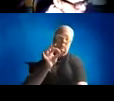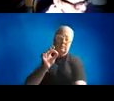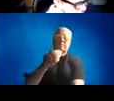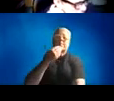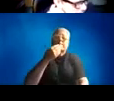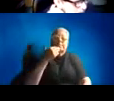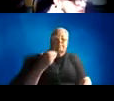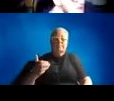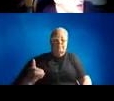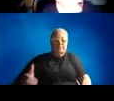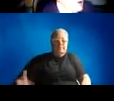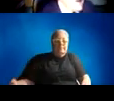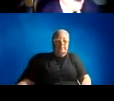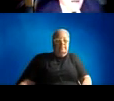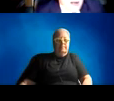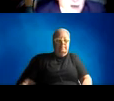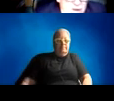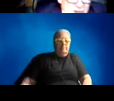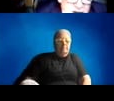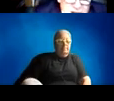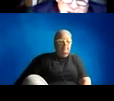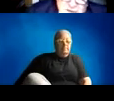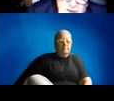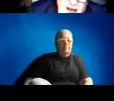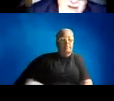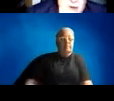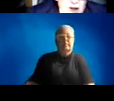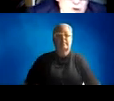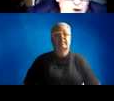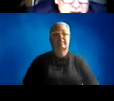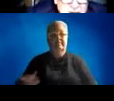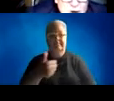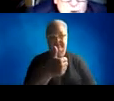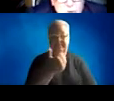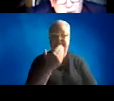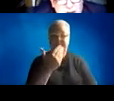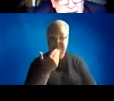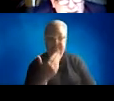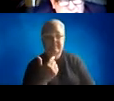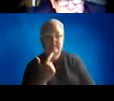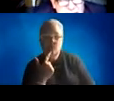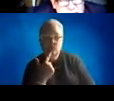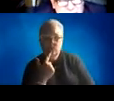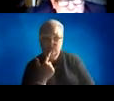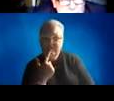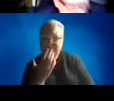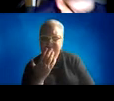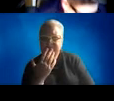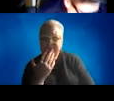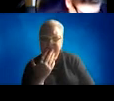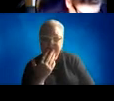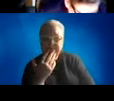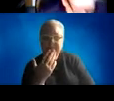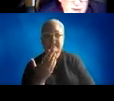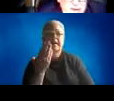about. So thank you for that. Okay. Thank you. Thanks for that. So we'll go on now. Oh, I think maybe we can take one more,